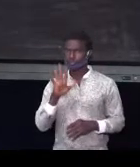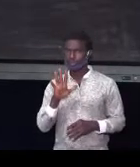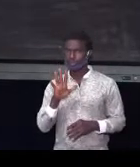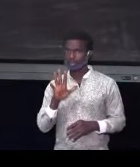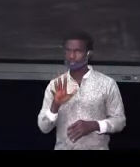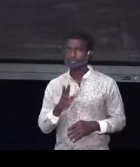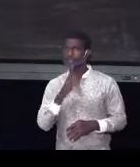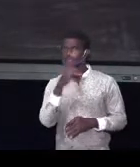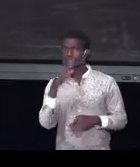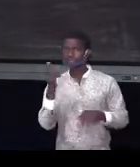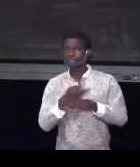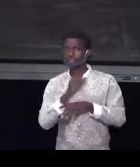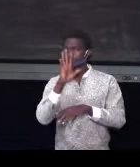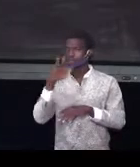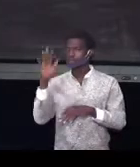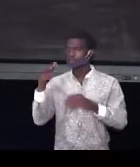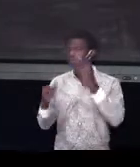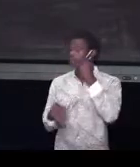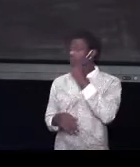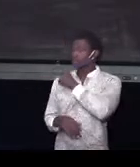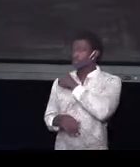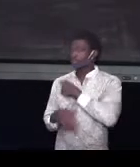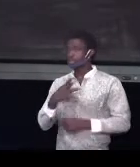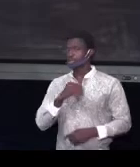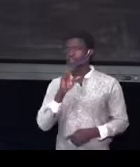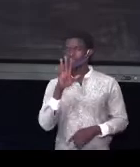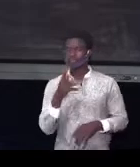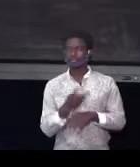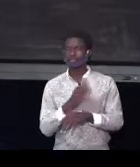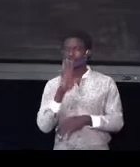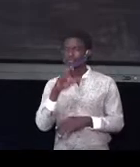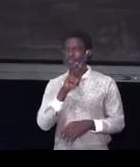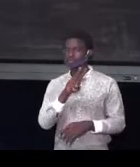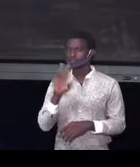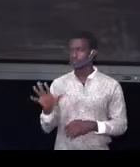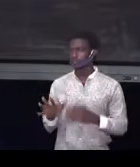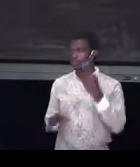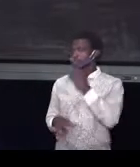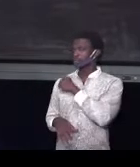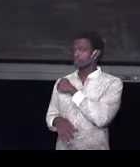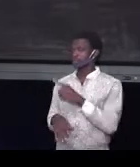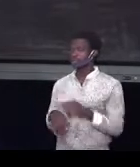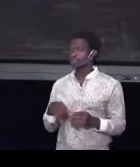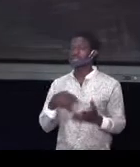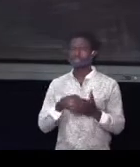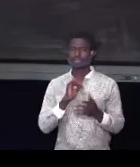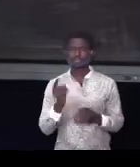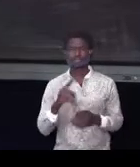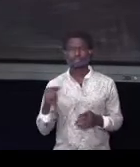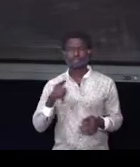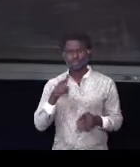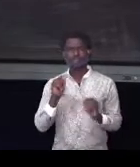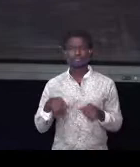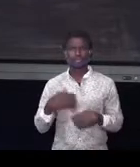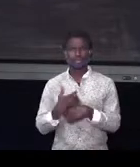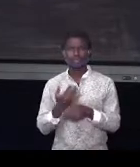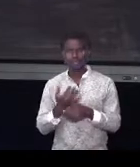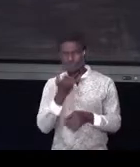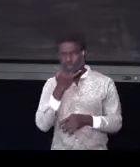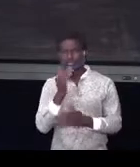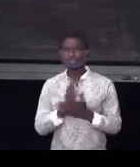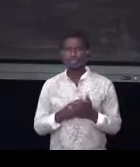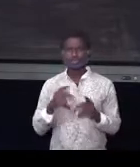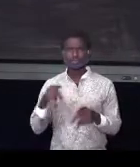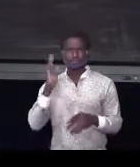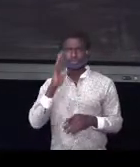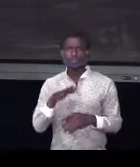Top by 5, 3 times 5 is 15. Then 5 times 5 is 25. And this is where you can make a mistake, my friends. Some pupils